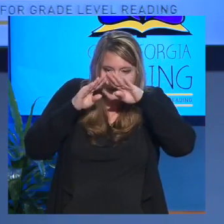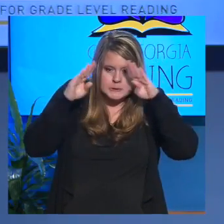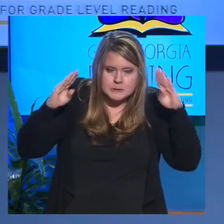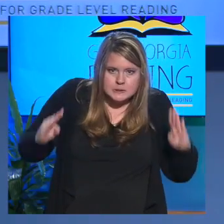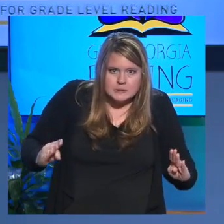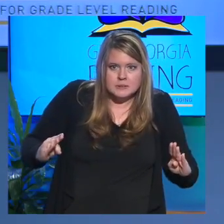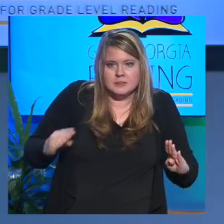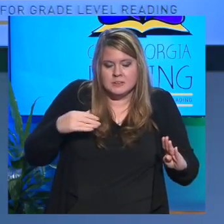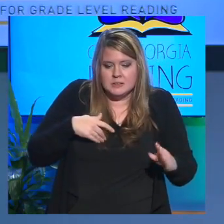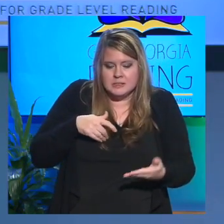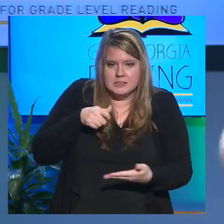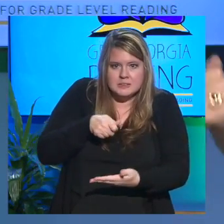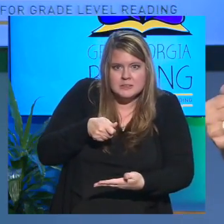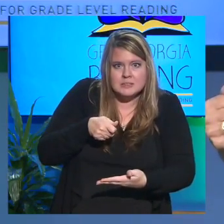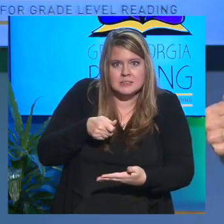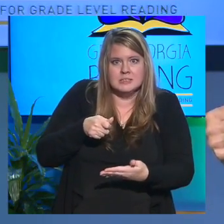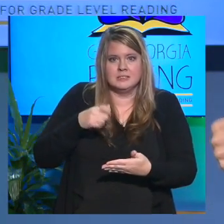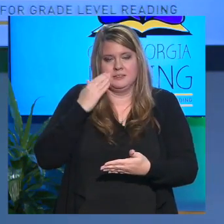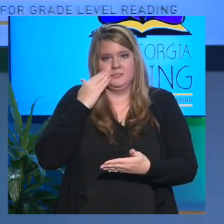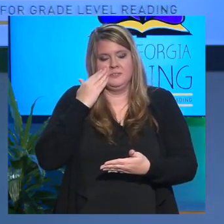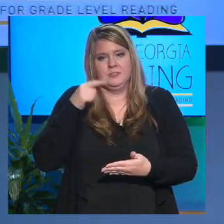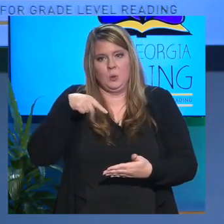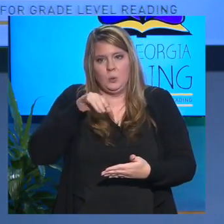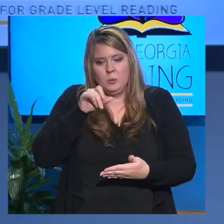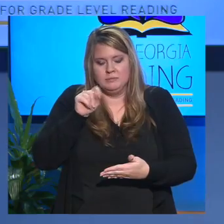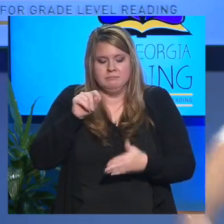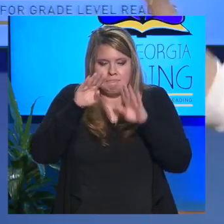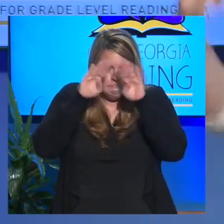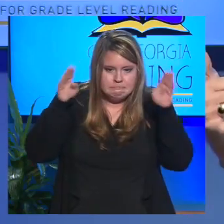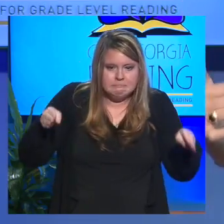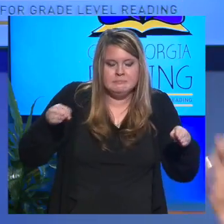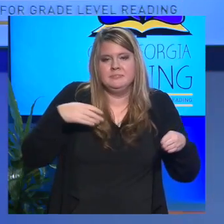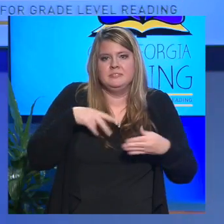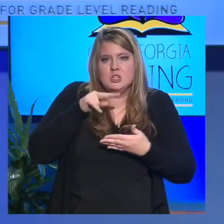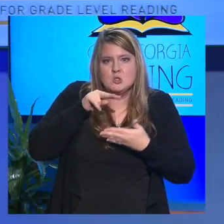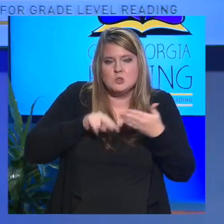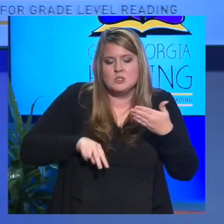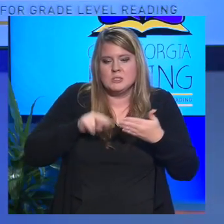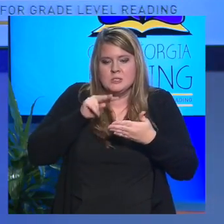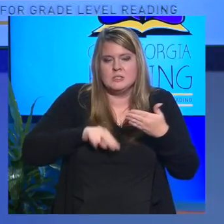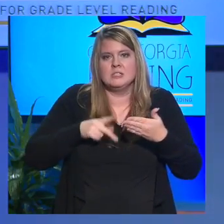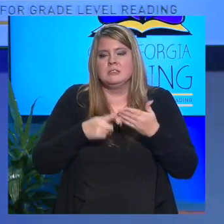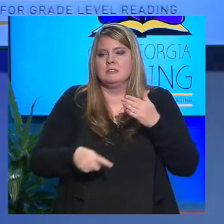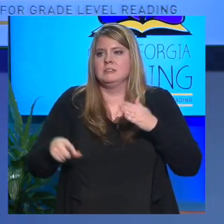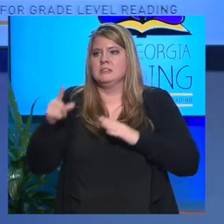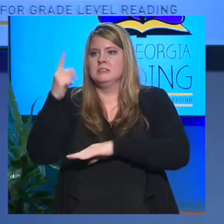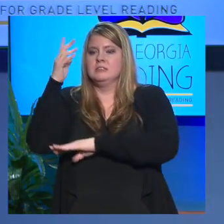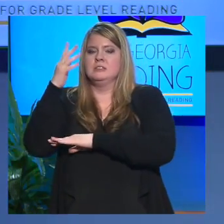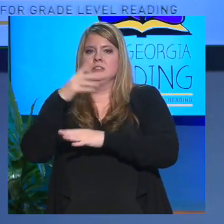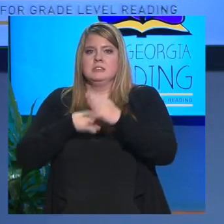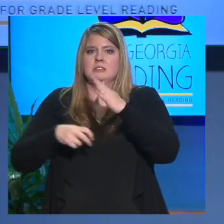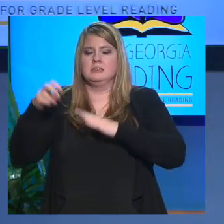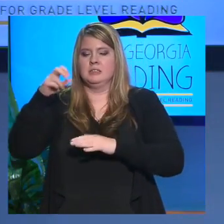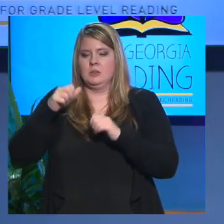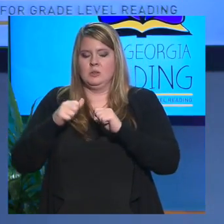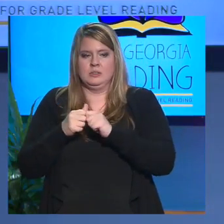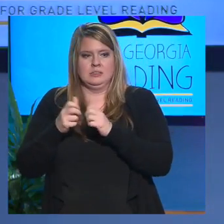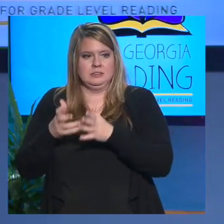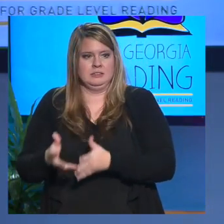quilt over the formica kitchen table. I read it up in my fairy magnolia tree with a container filled with